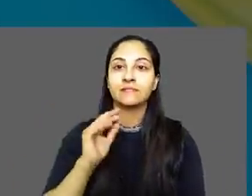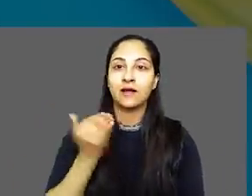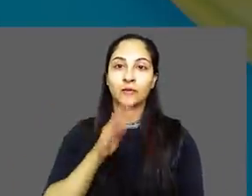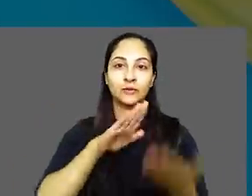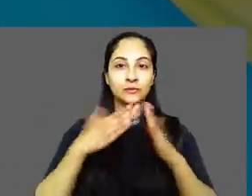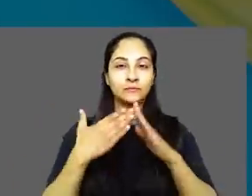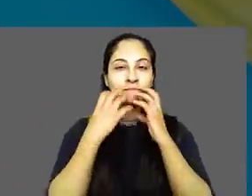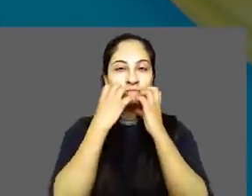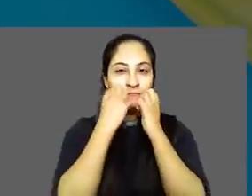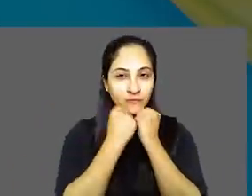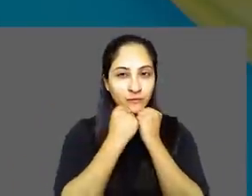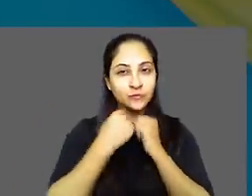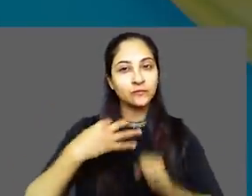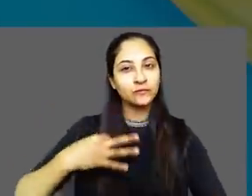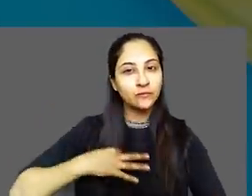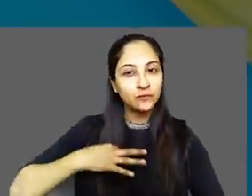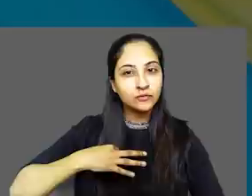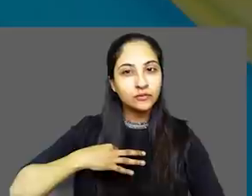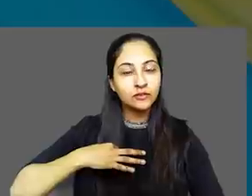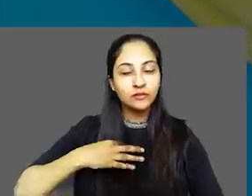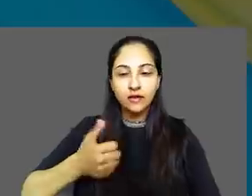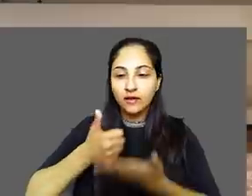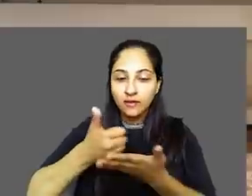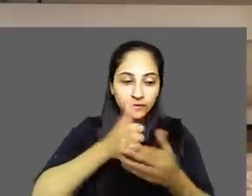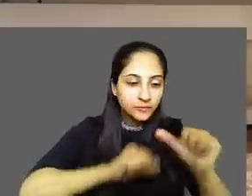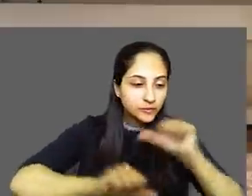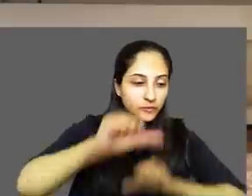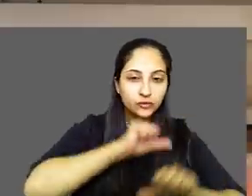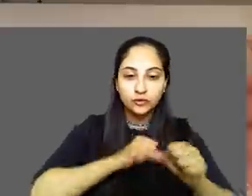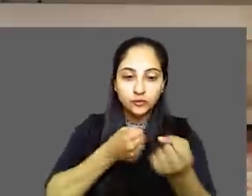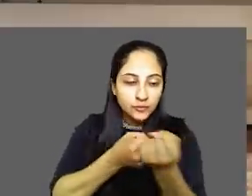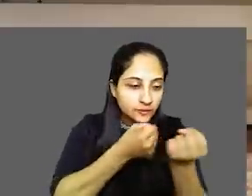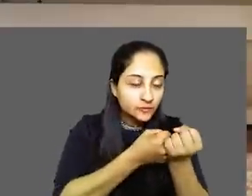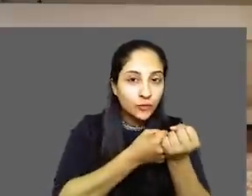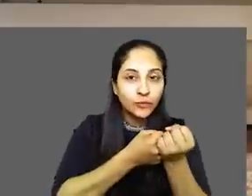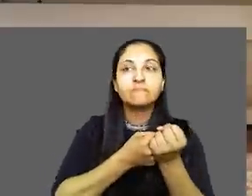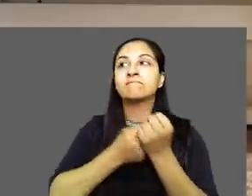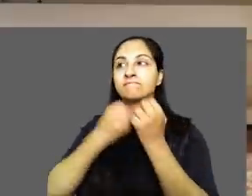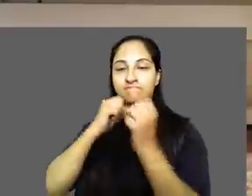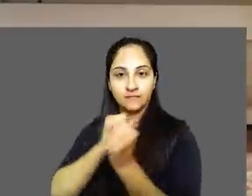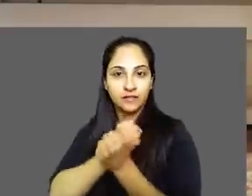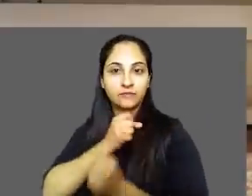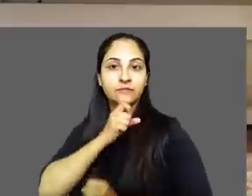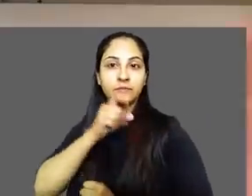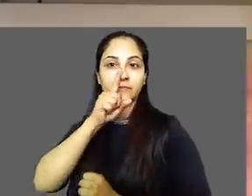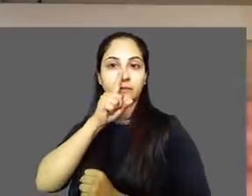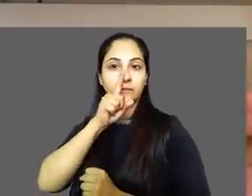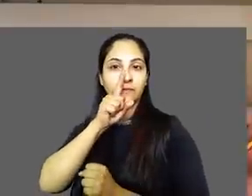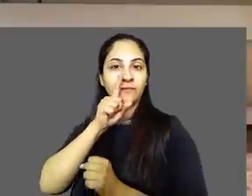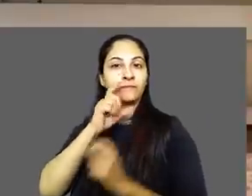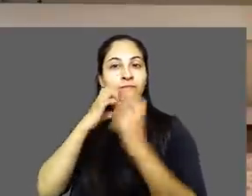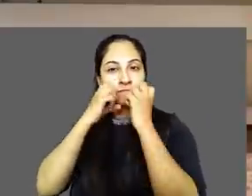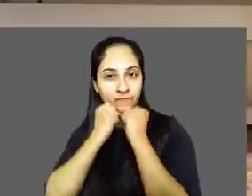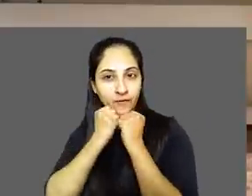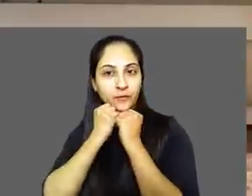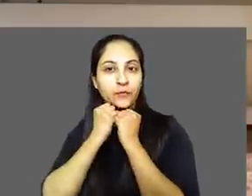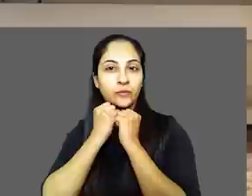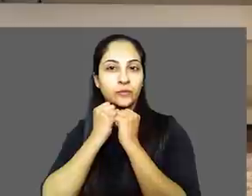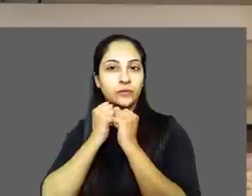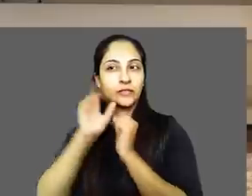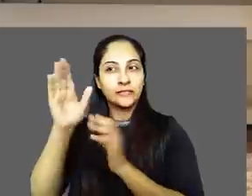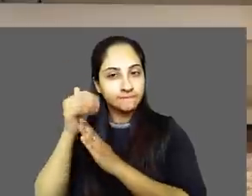to service to the Imam at the time and to service to the Jamaat. You know, I do want to talk about that future state, what this means for the Jamaat. But before I do